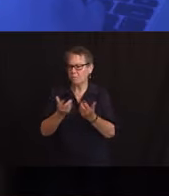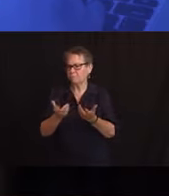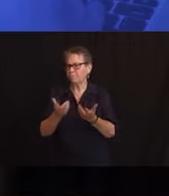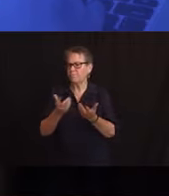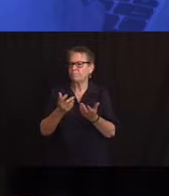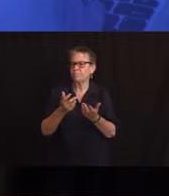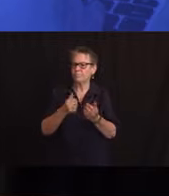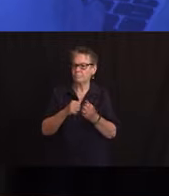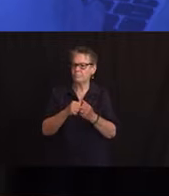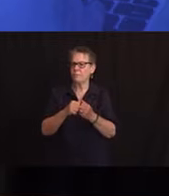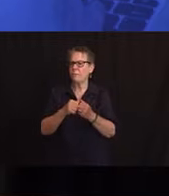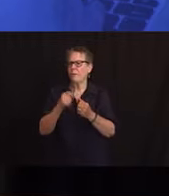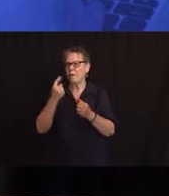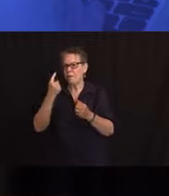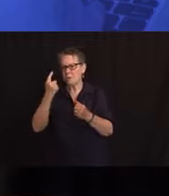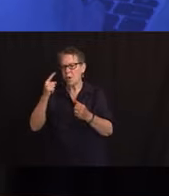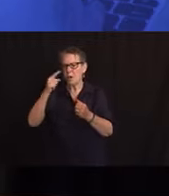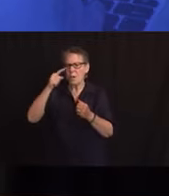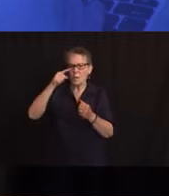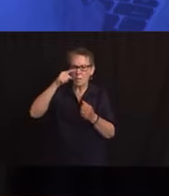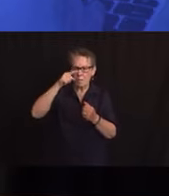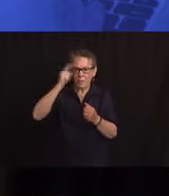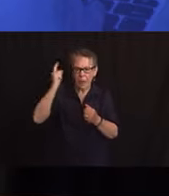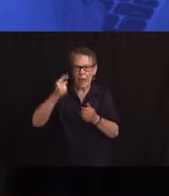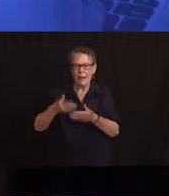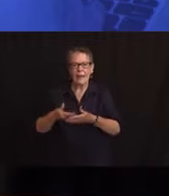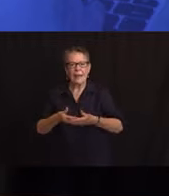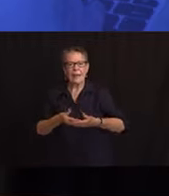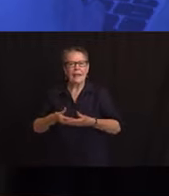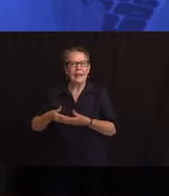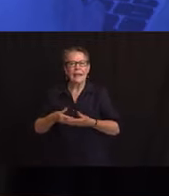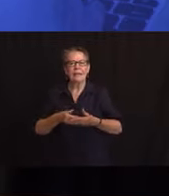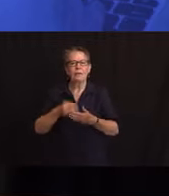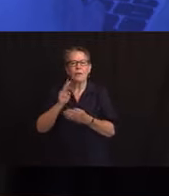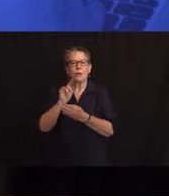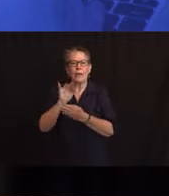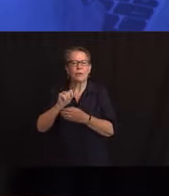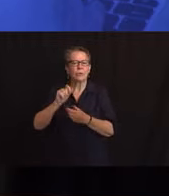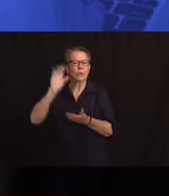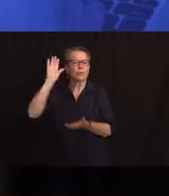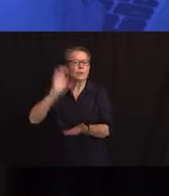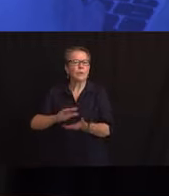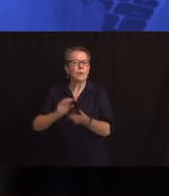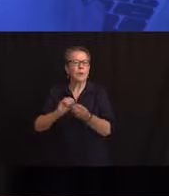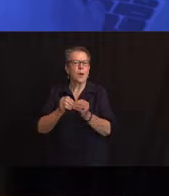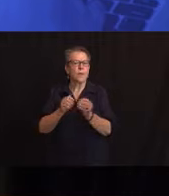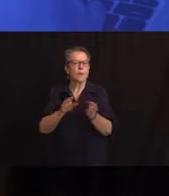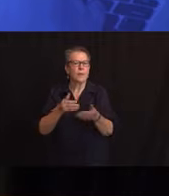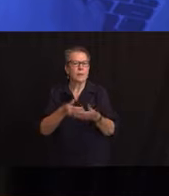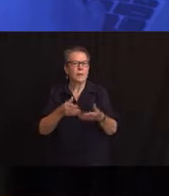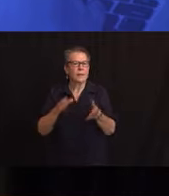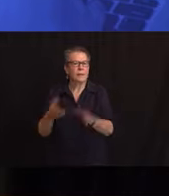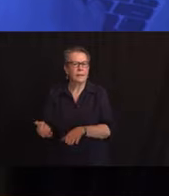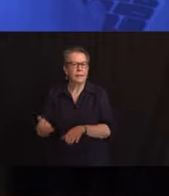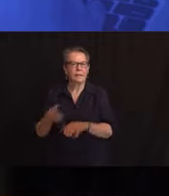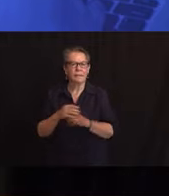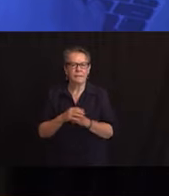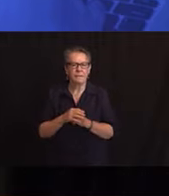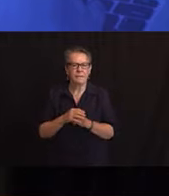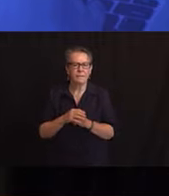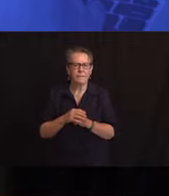particularly Black infant mortality and maternal morbidity and mortality. We have to make sure that everyone has